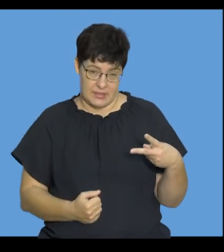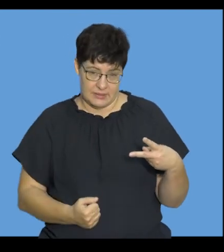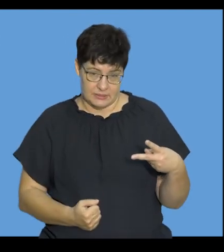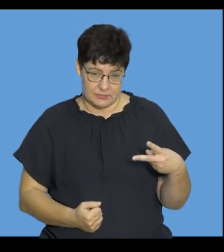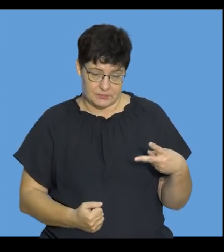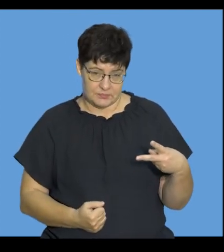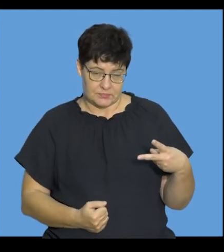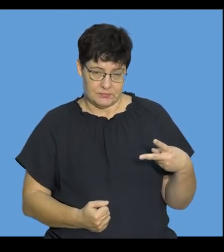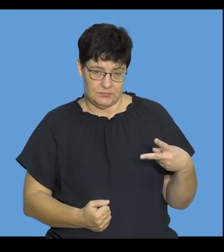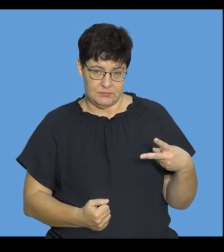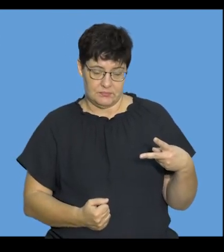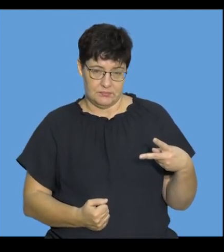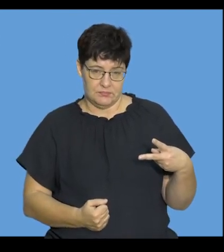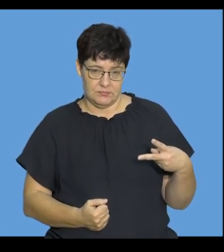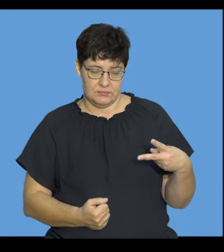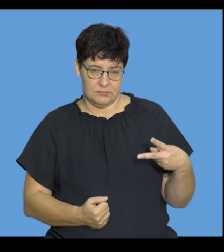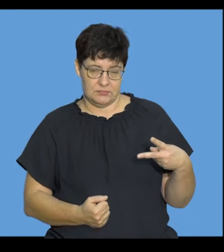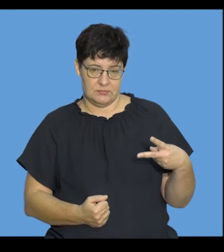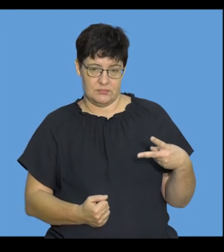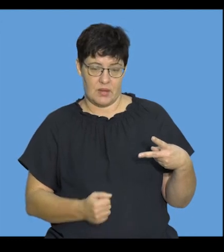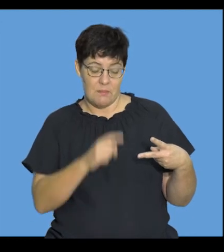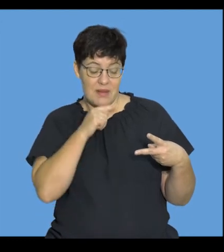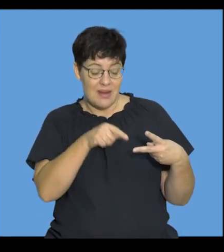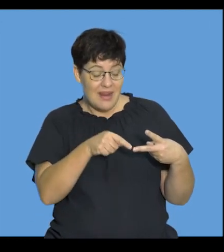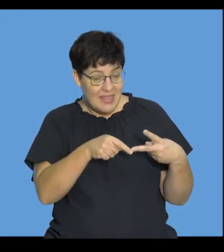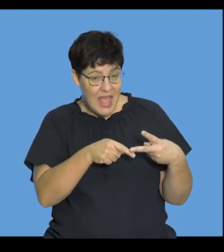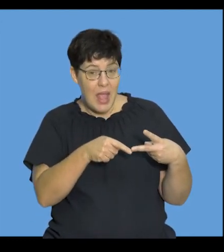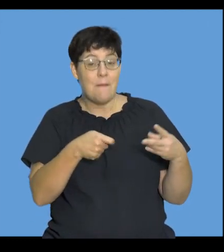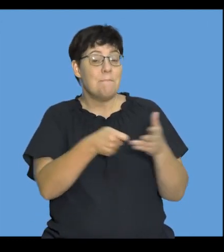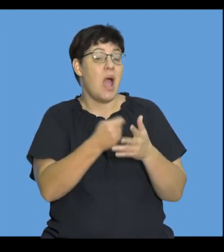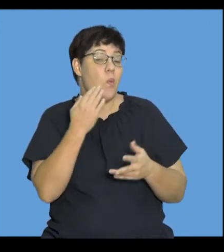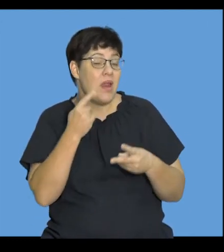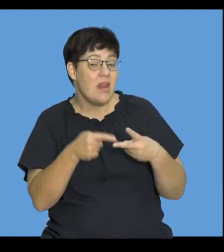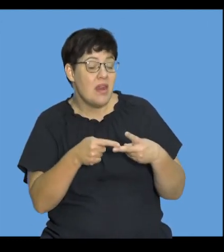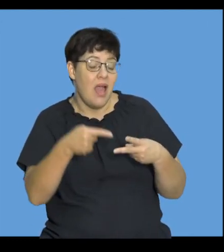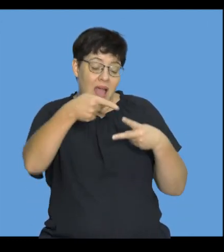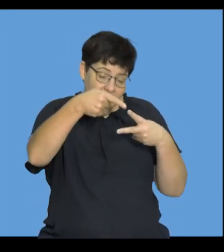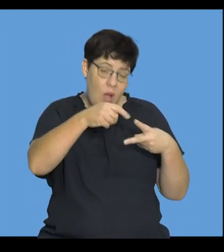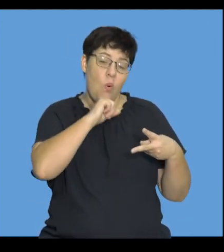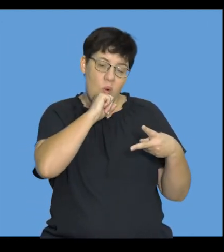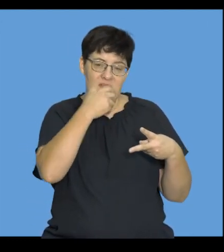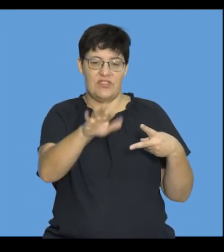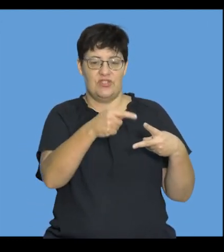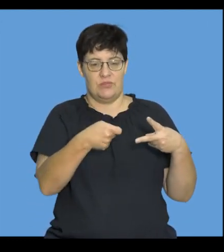30% of those debtors, the August debtors. Keep that in mind. The August debtors,